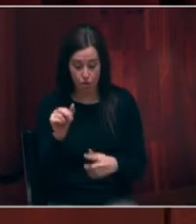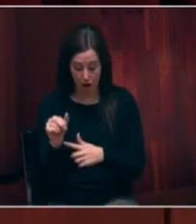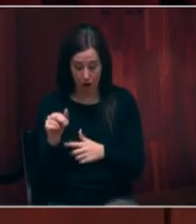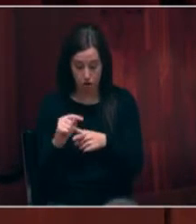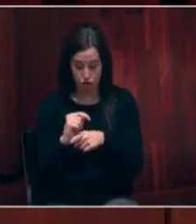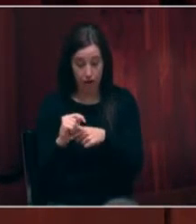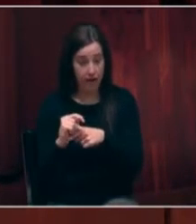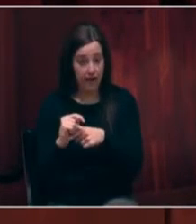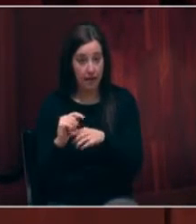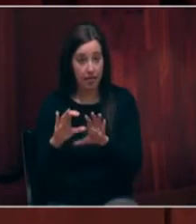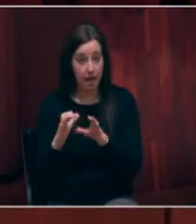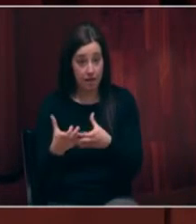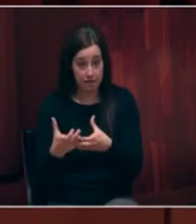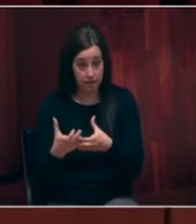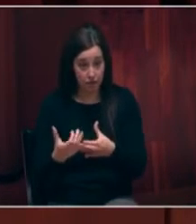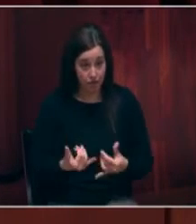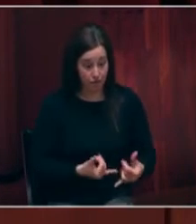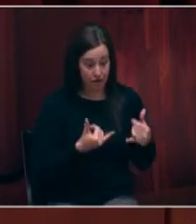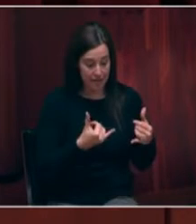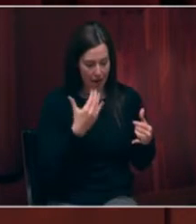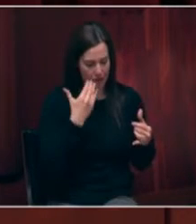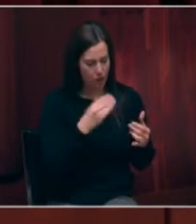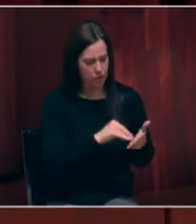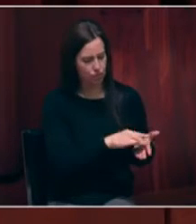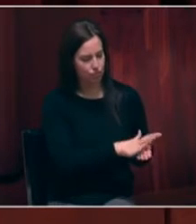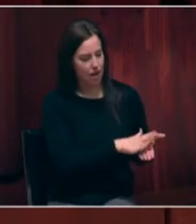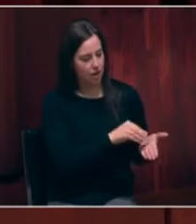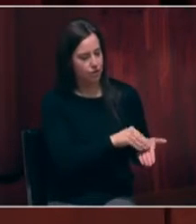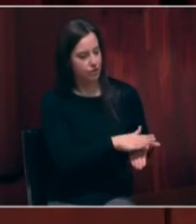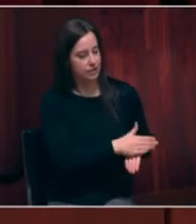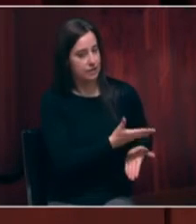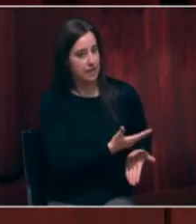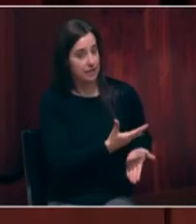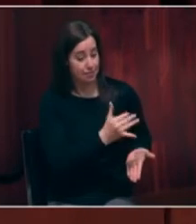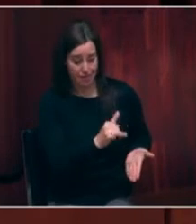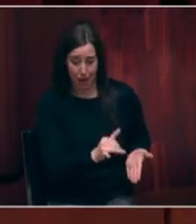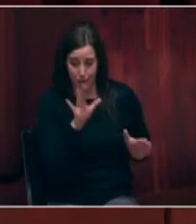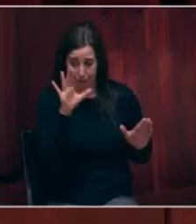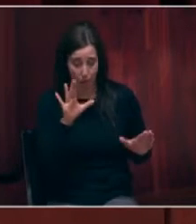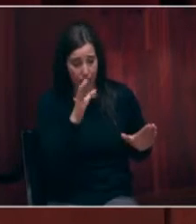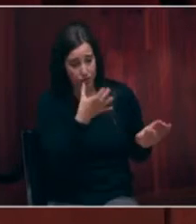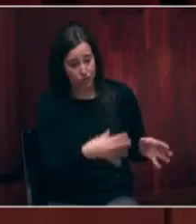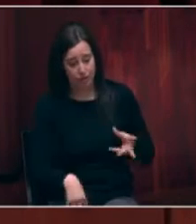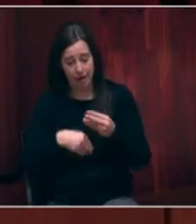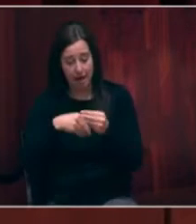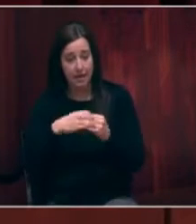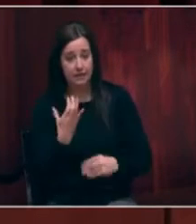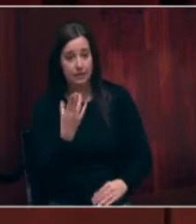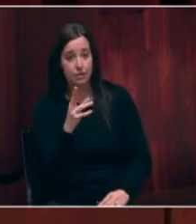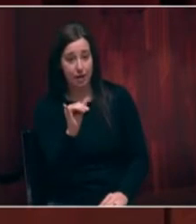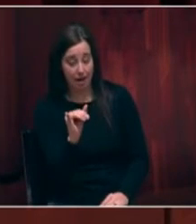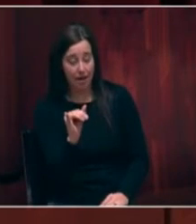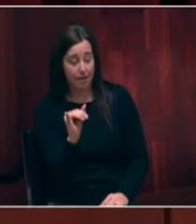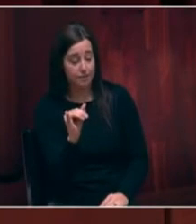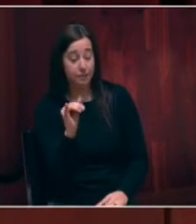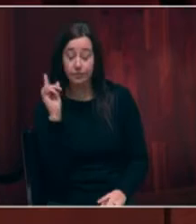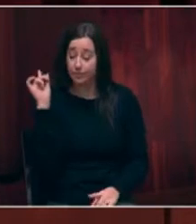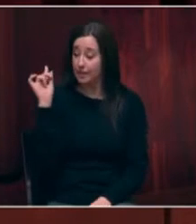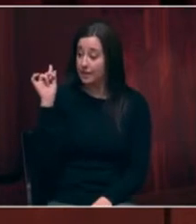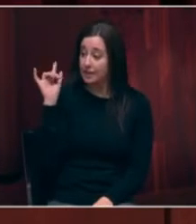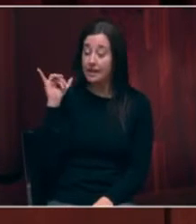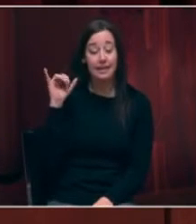training course? I know right now it's a lot of record stuff, but this would be great. So yes. So of